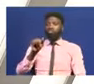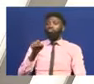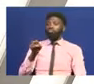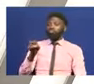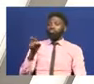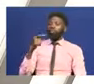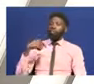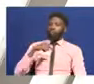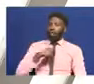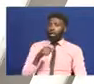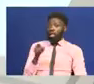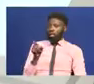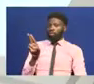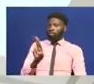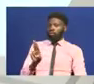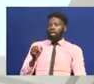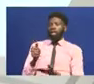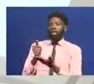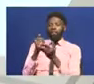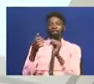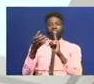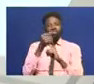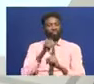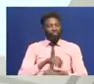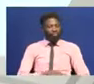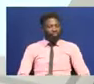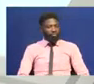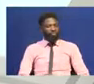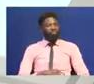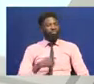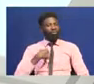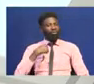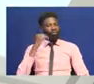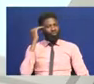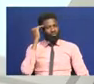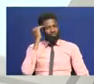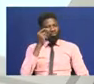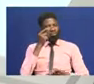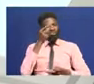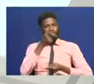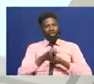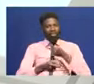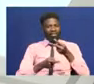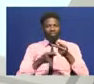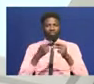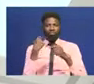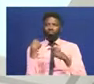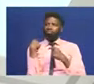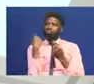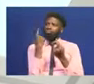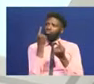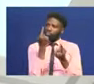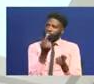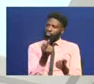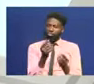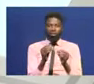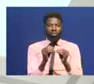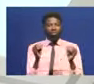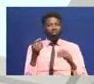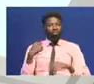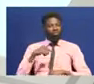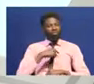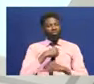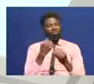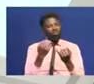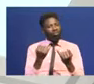good. I know this is a journey that has been, you know, long. We've been talking about ensuring that, you